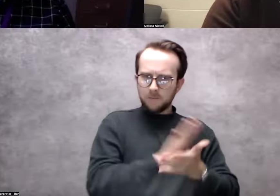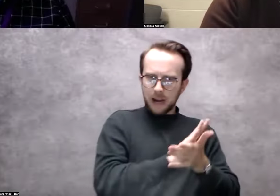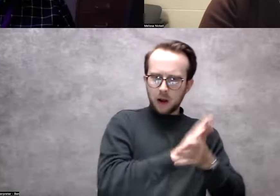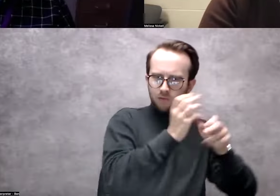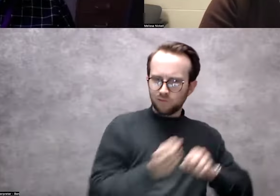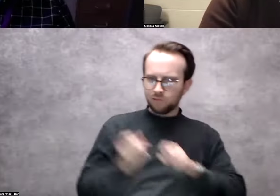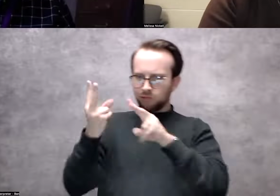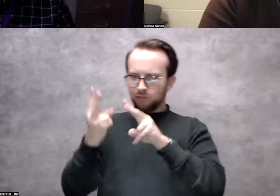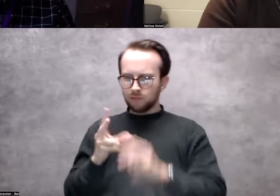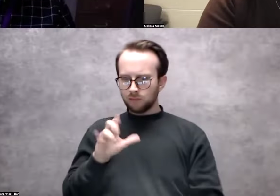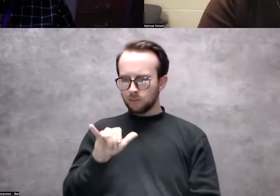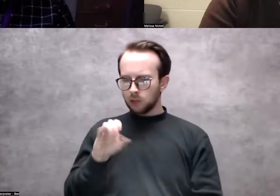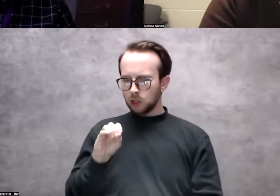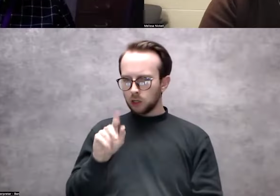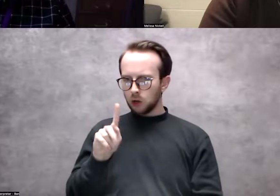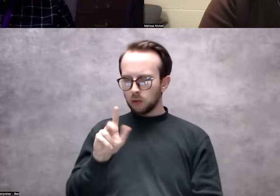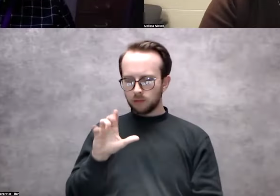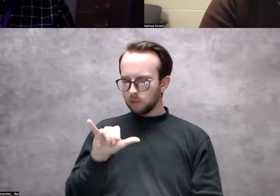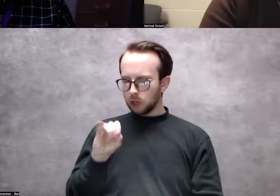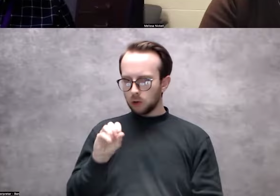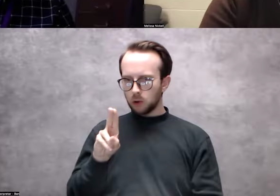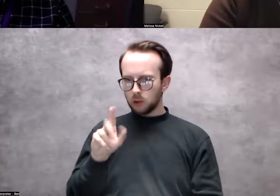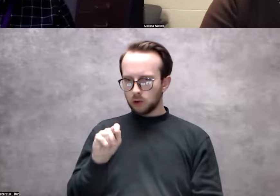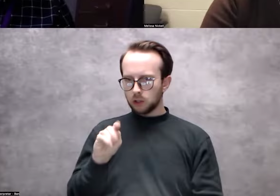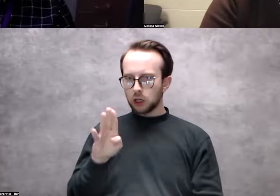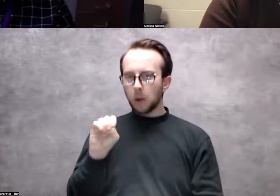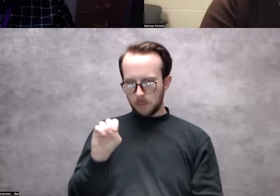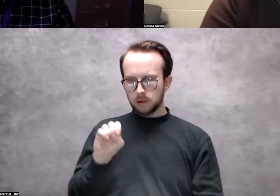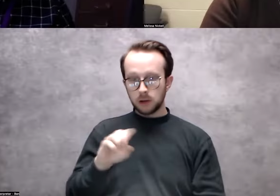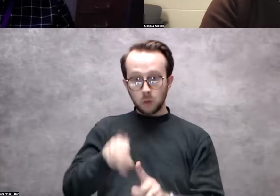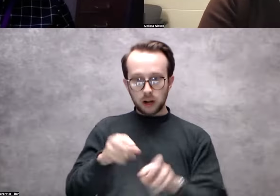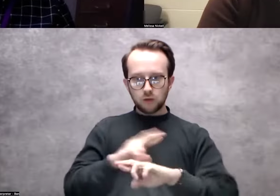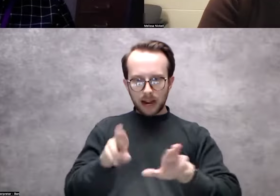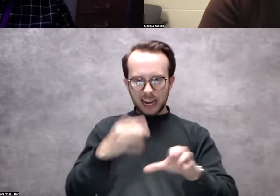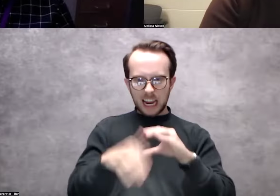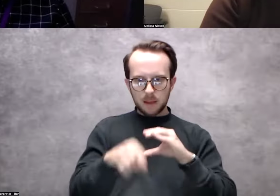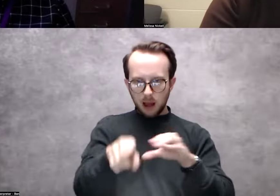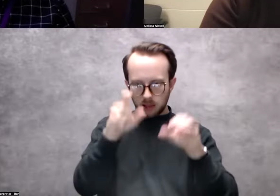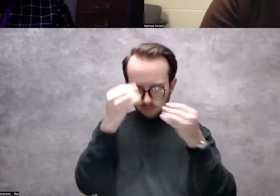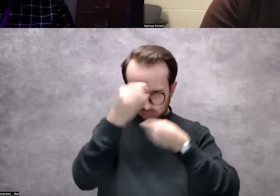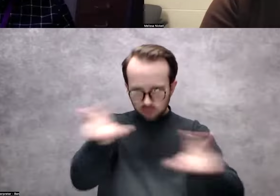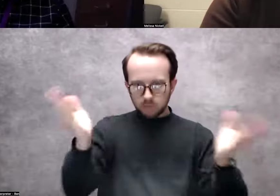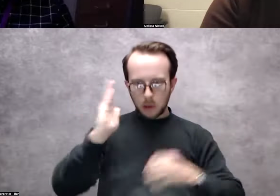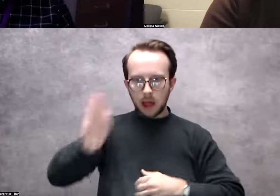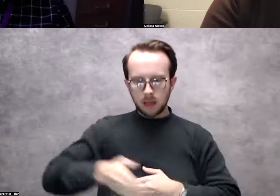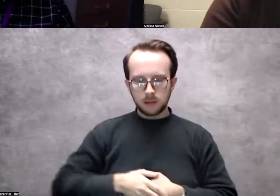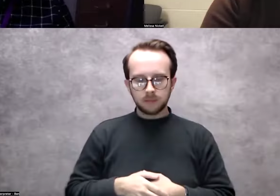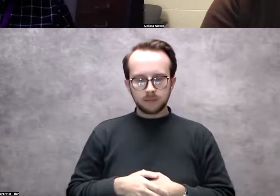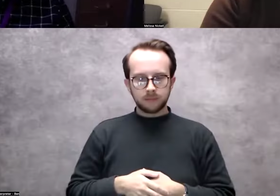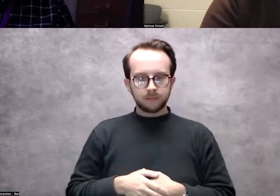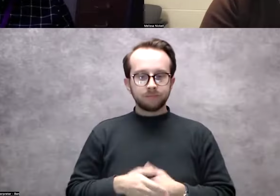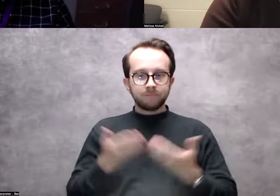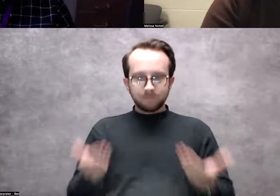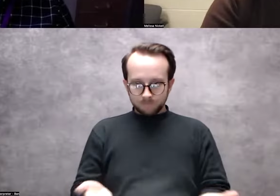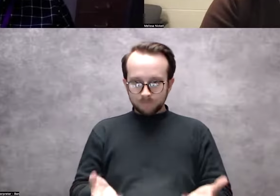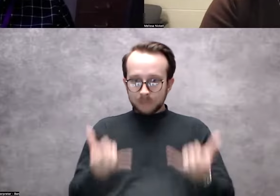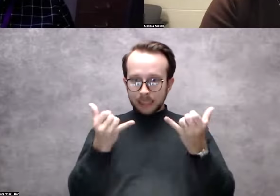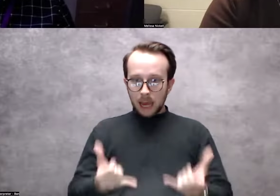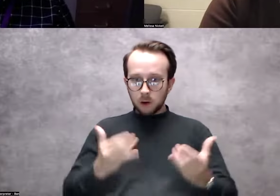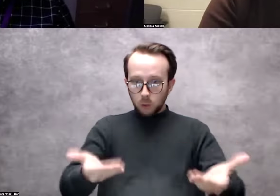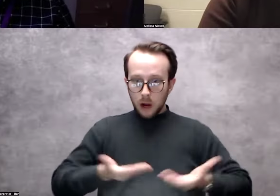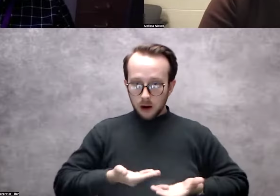channel. You will receive an email when that recording is ready for you. So with that, I would like to extend a warm welcome to our